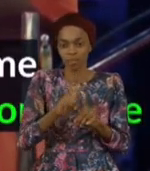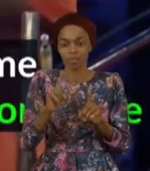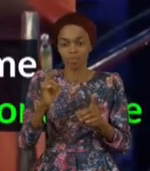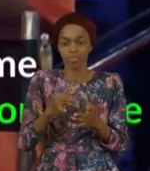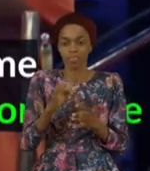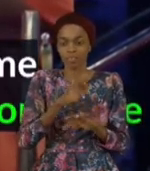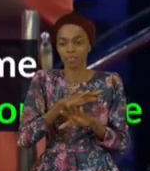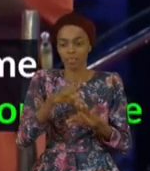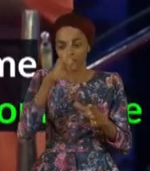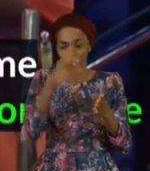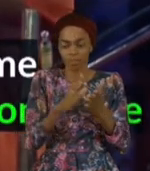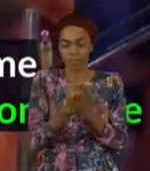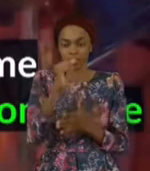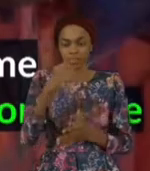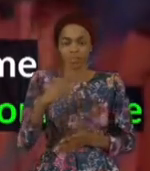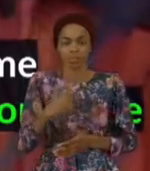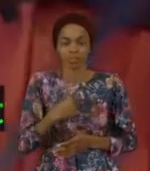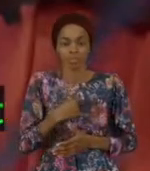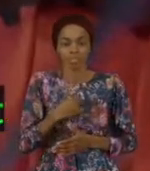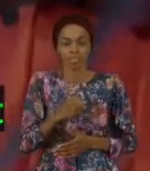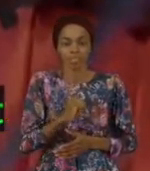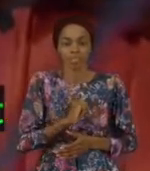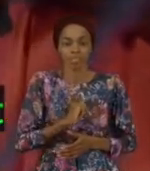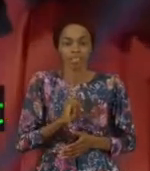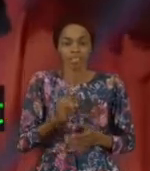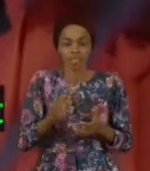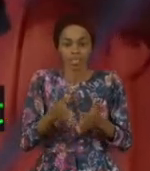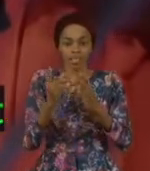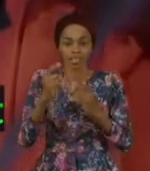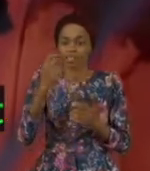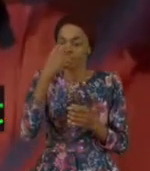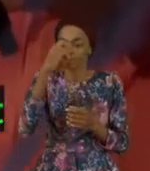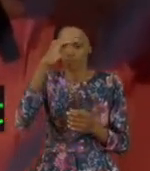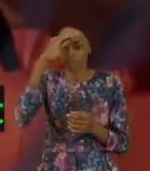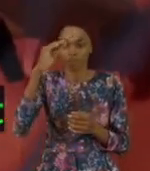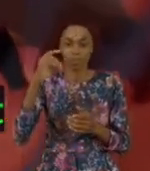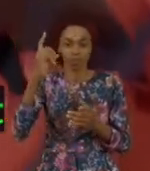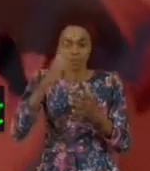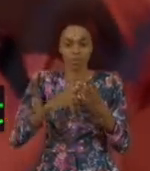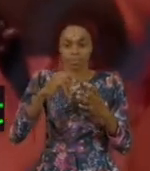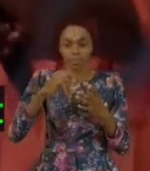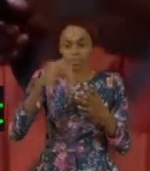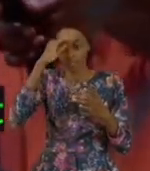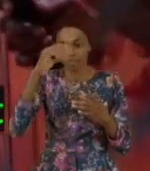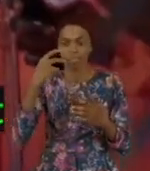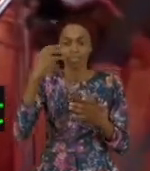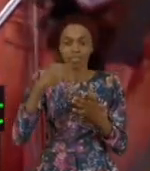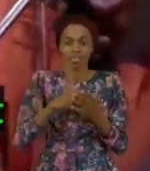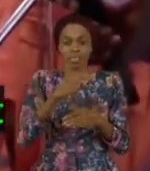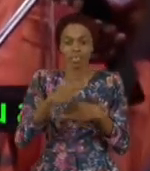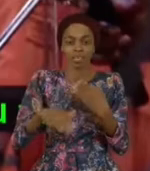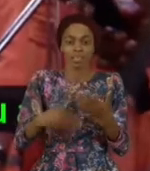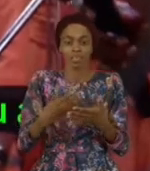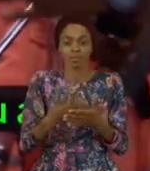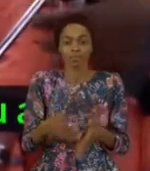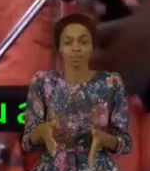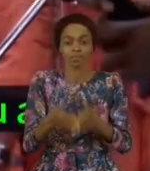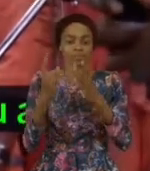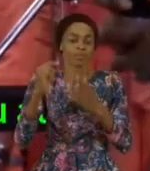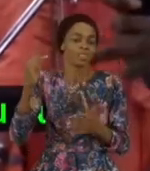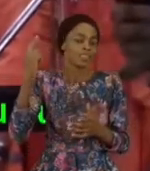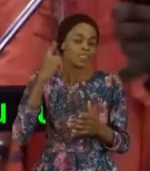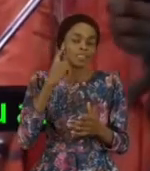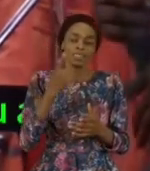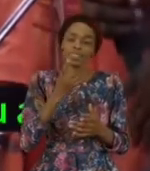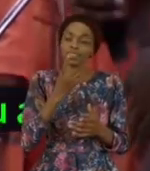Don't trust me. Ask the blind man, he saw it all. Ask the deaf